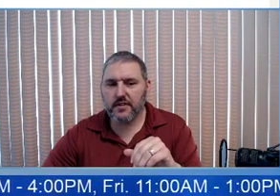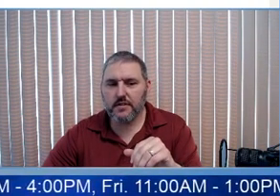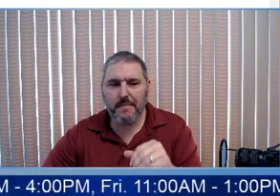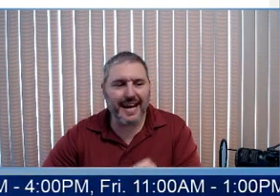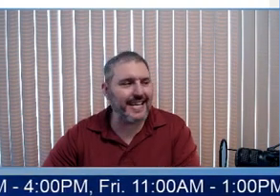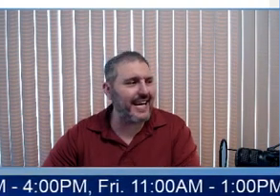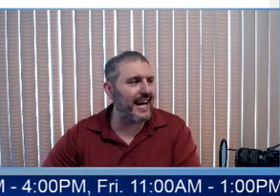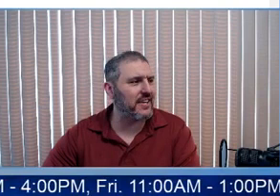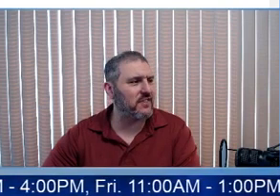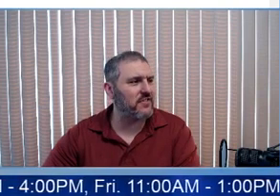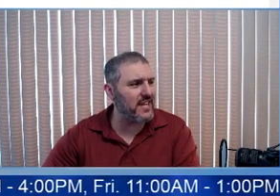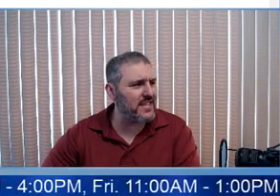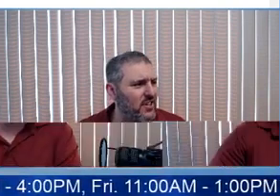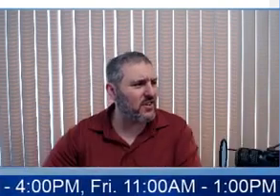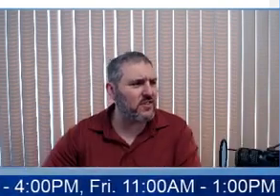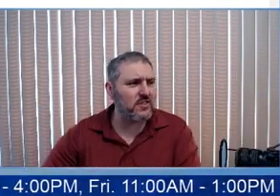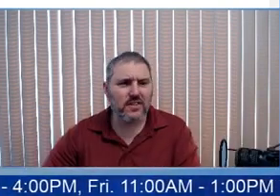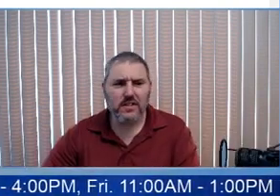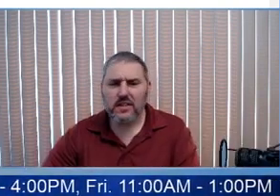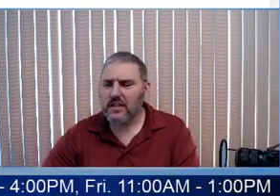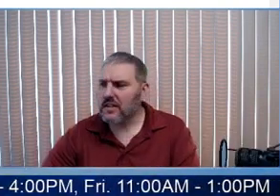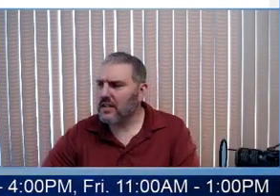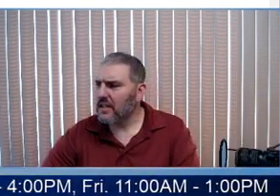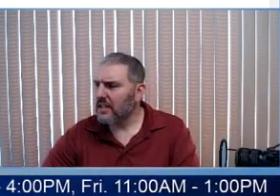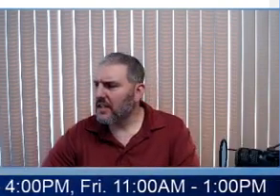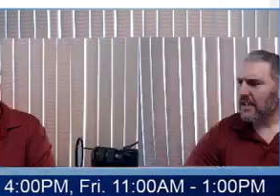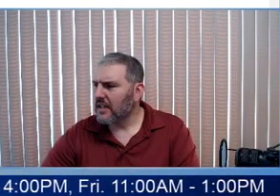Little Caesars. Man, they got Little Caesars.